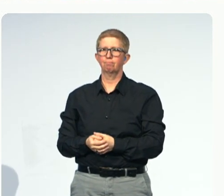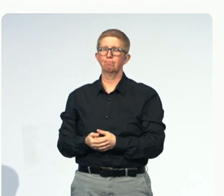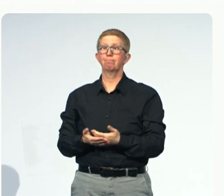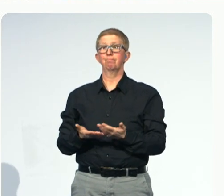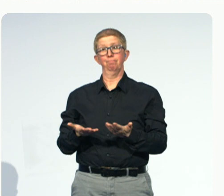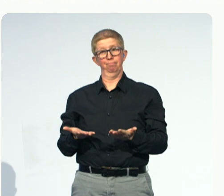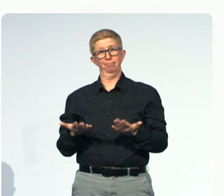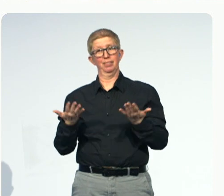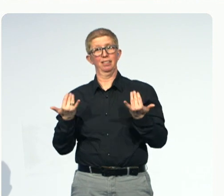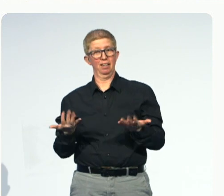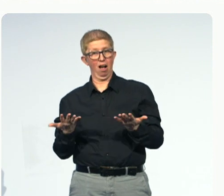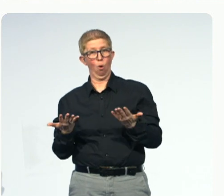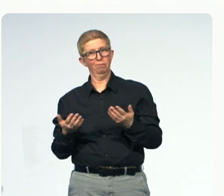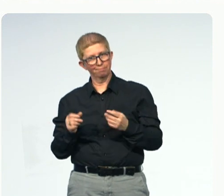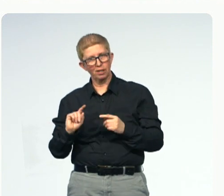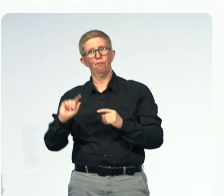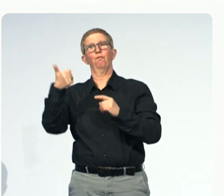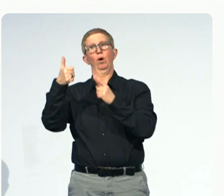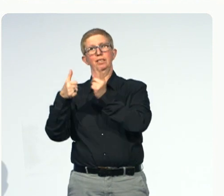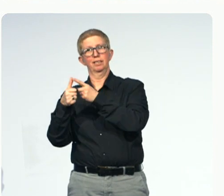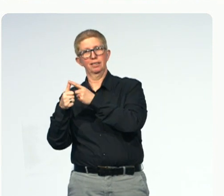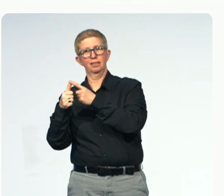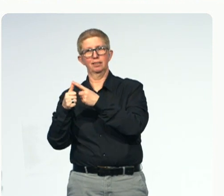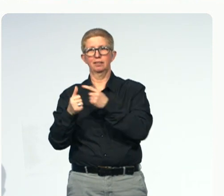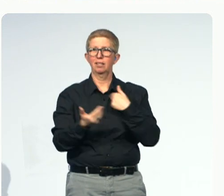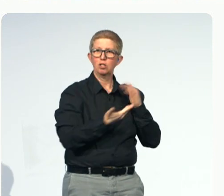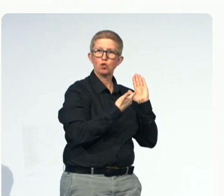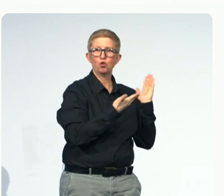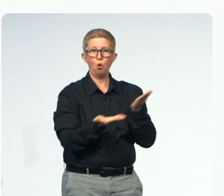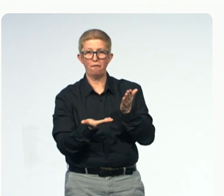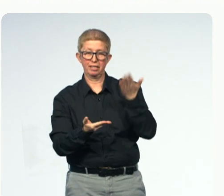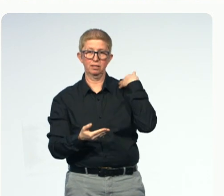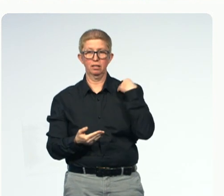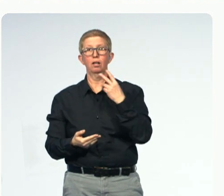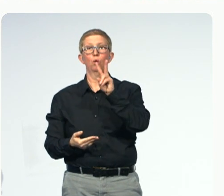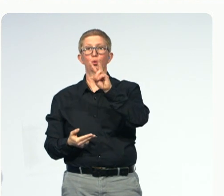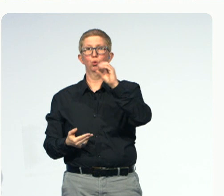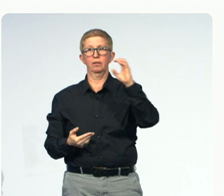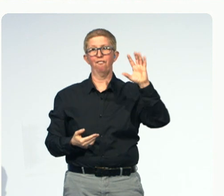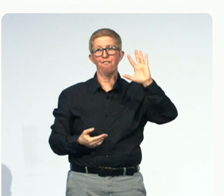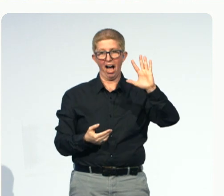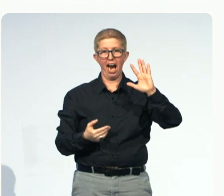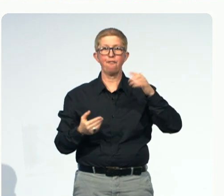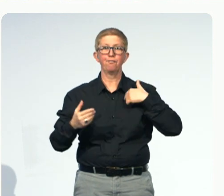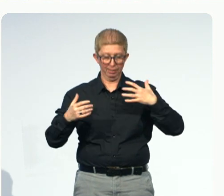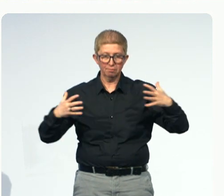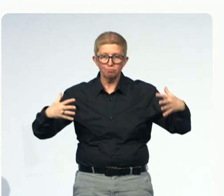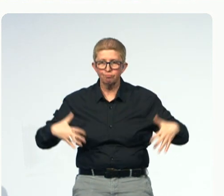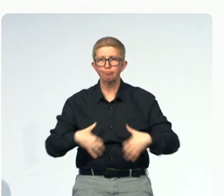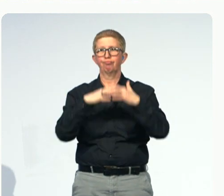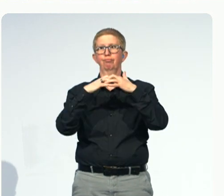We started with the service center in 2005 and then gradually